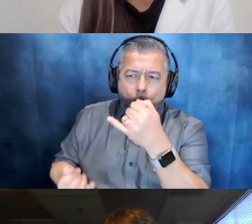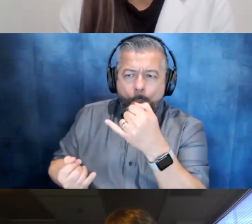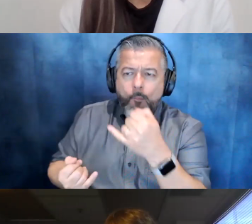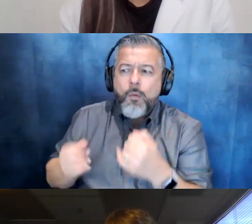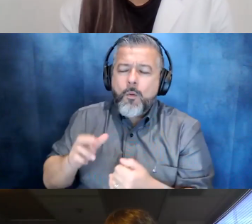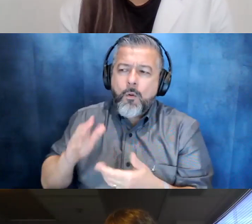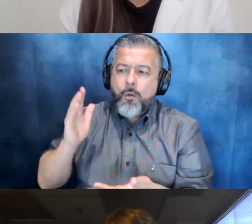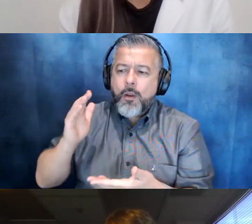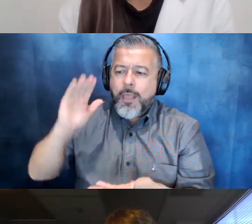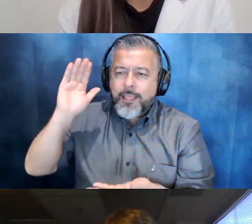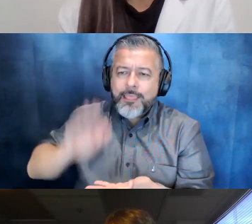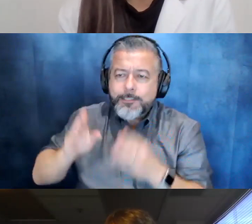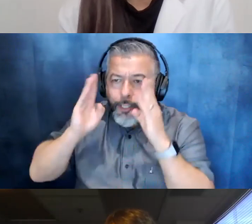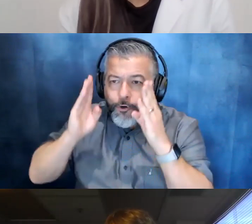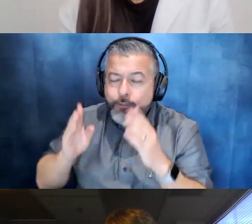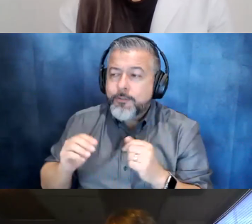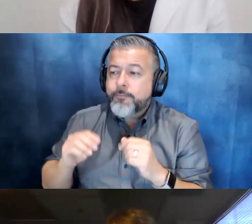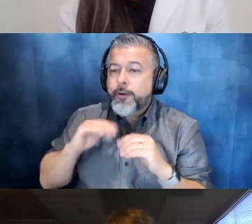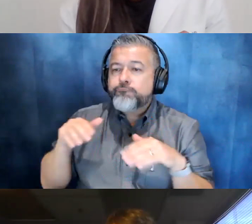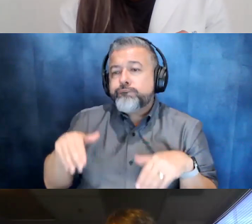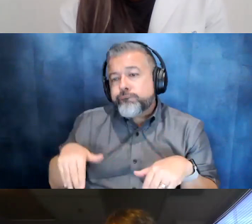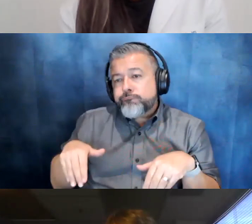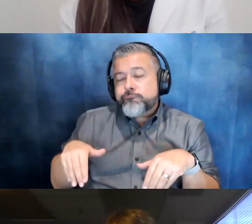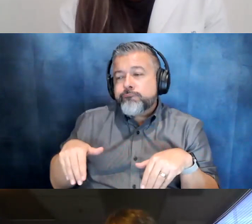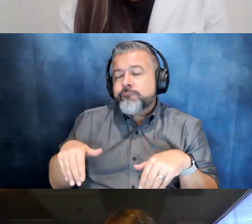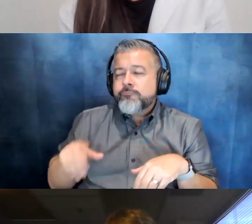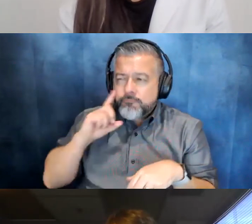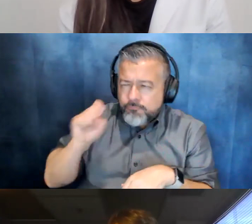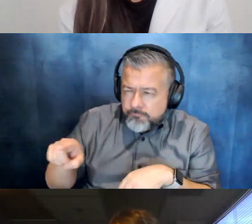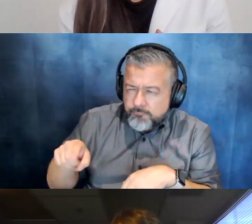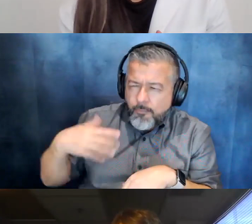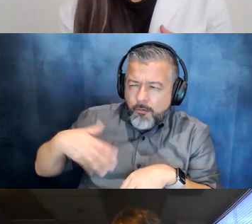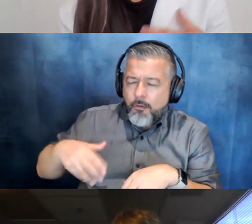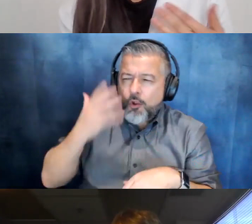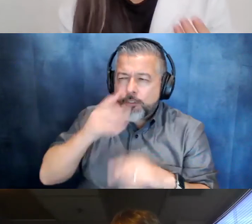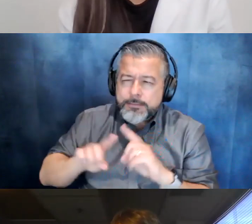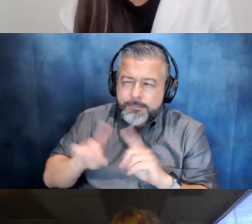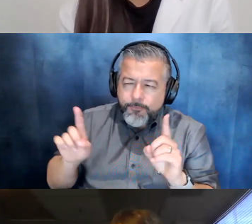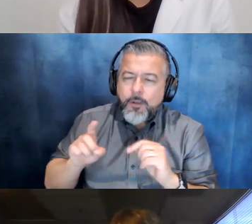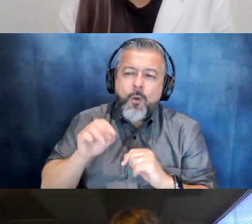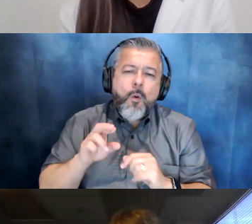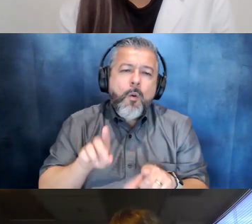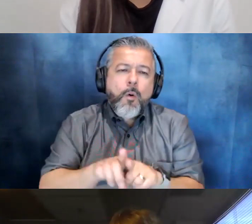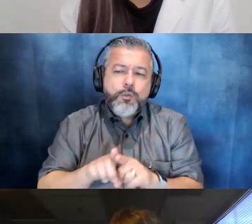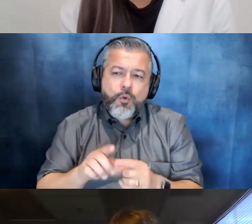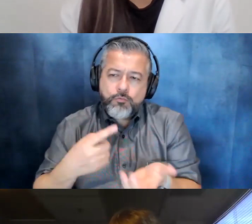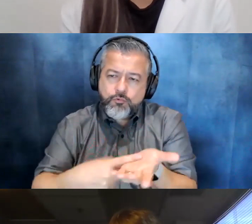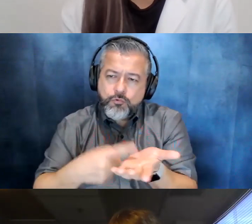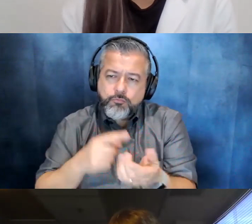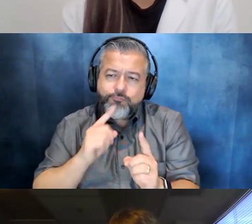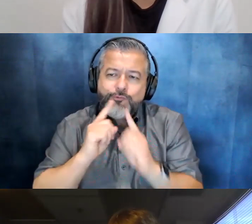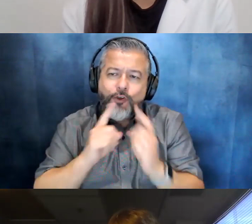alert, less stimulated. Mm-hmm. And then also, inquiring with the facility itself,